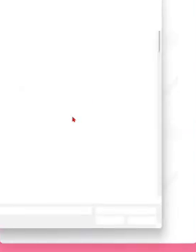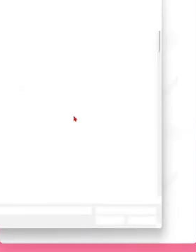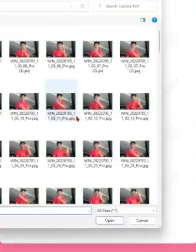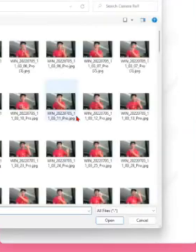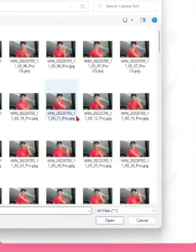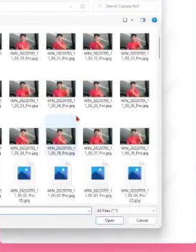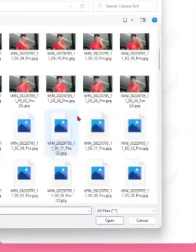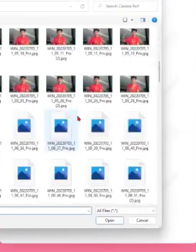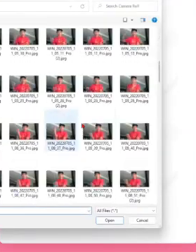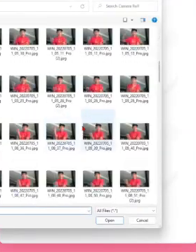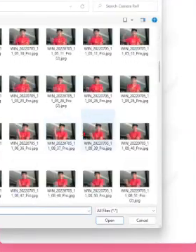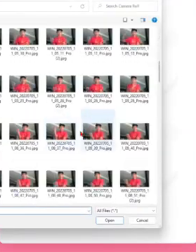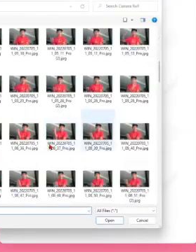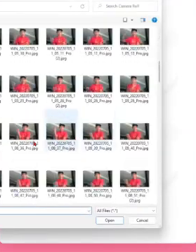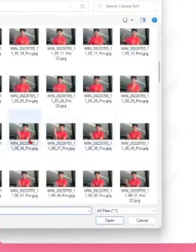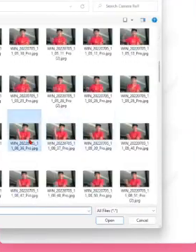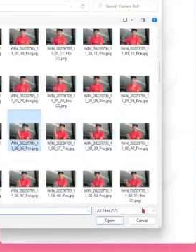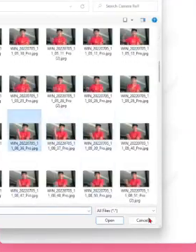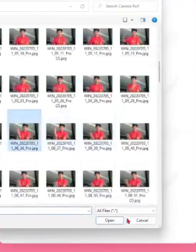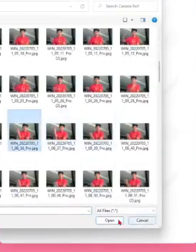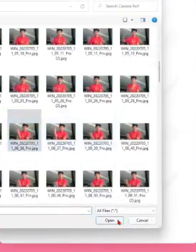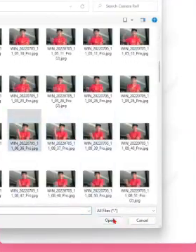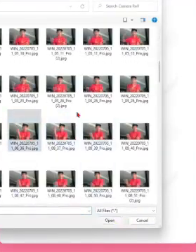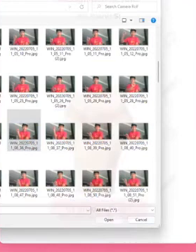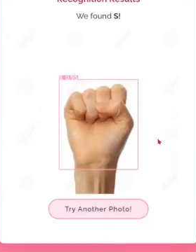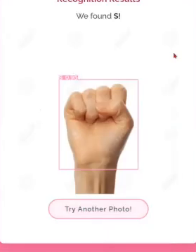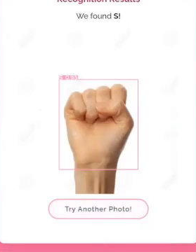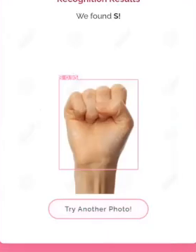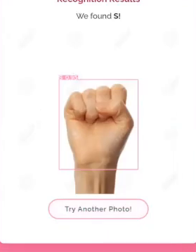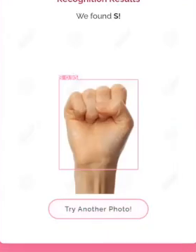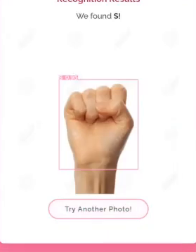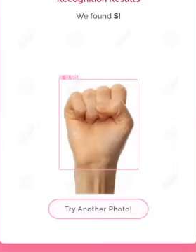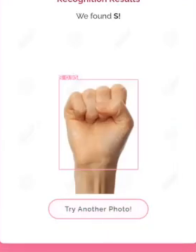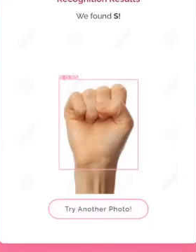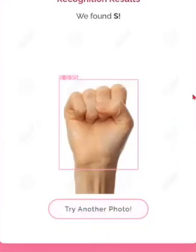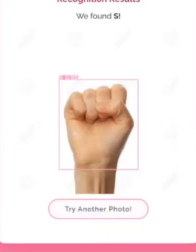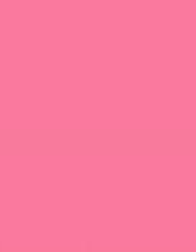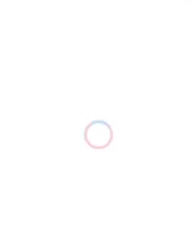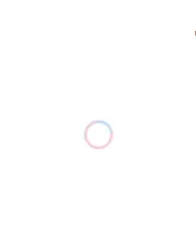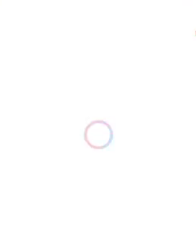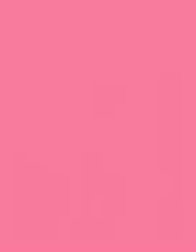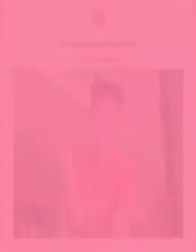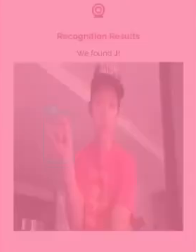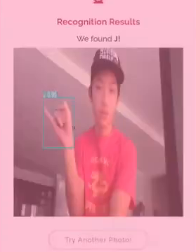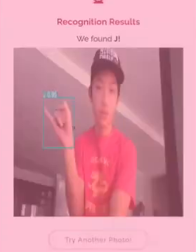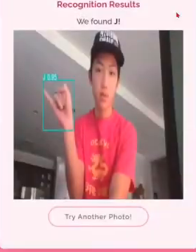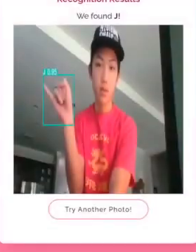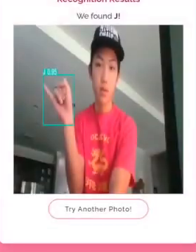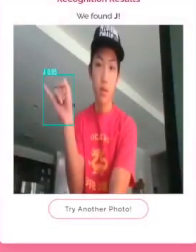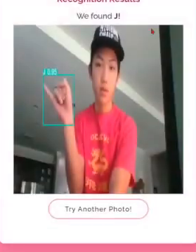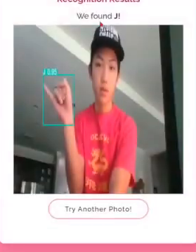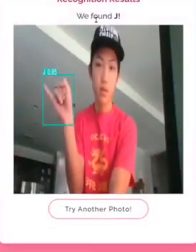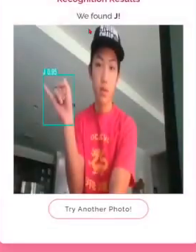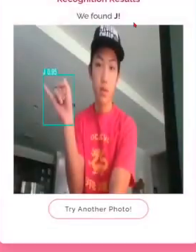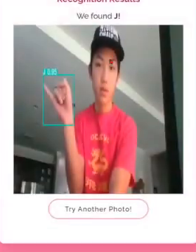It. Here, I could show you one we used. So earlier it detected